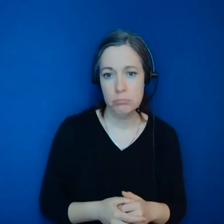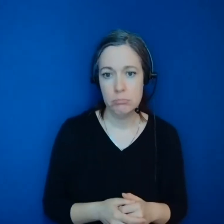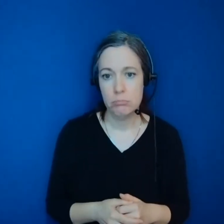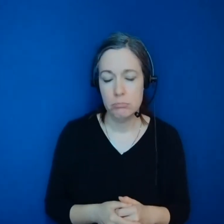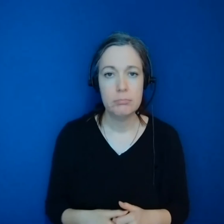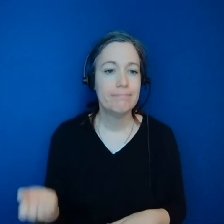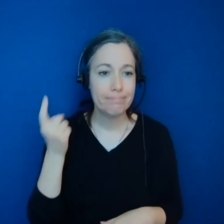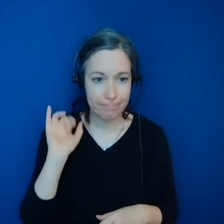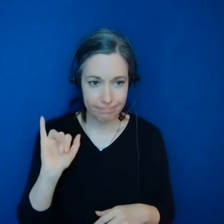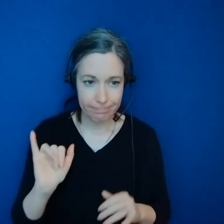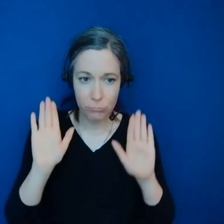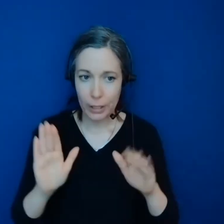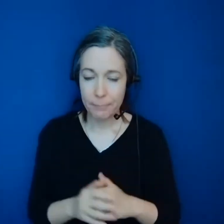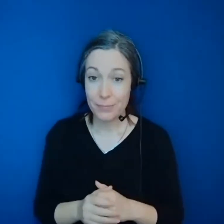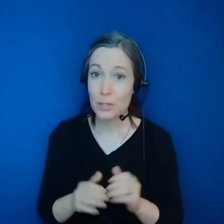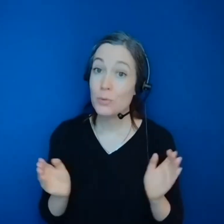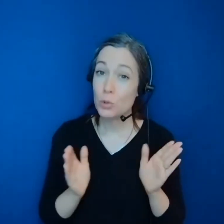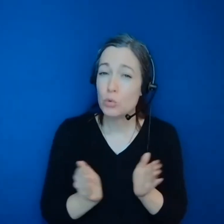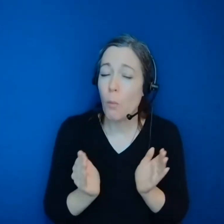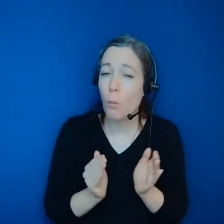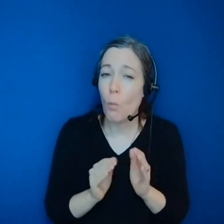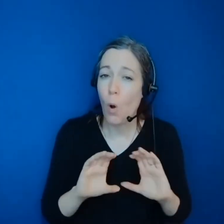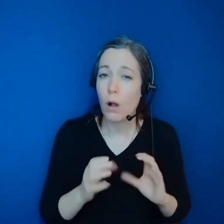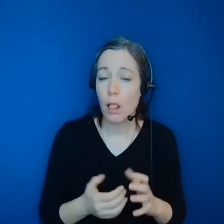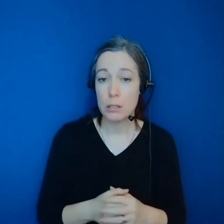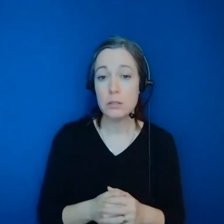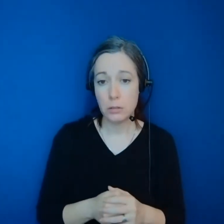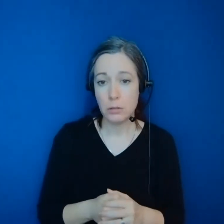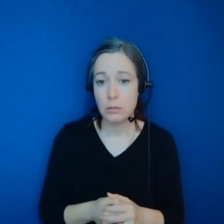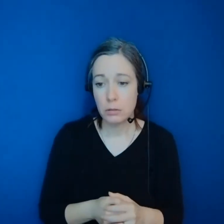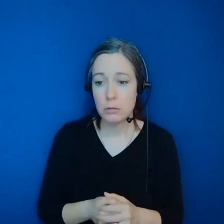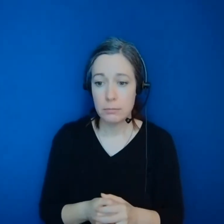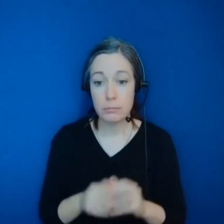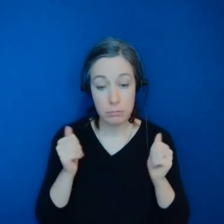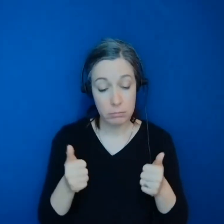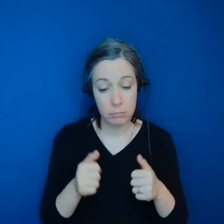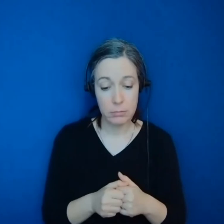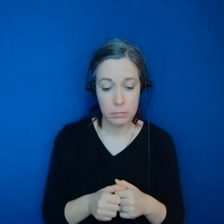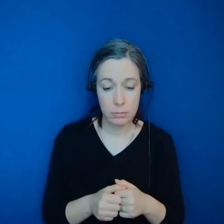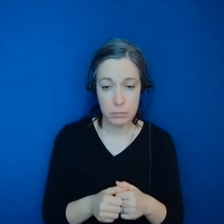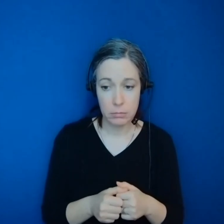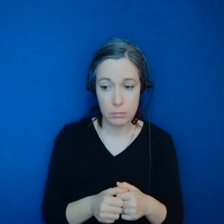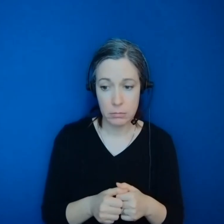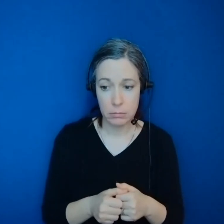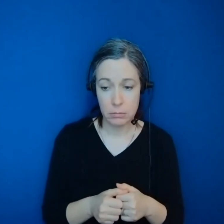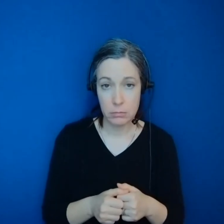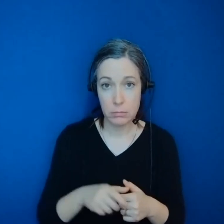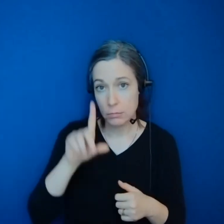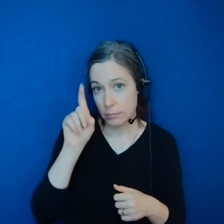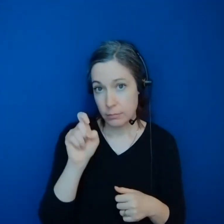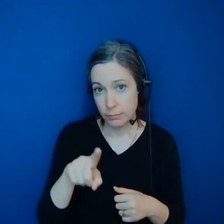Gotcha great so definitely on the smaller class sizes still. That's awesome. That's So let me ask the next